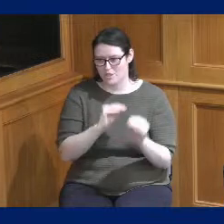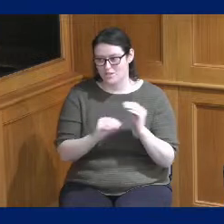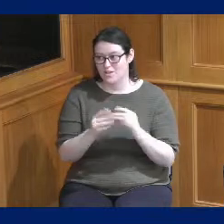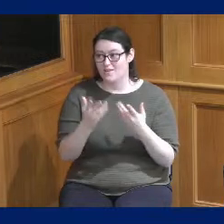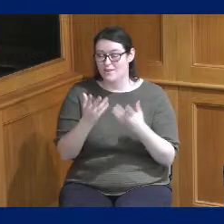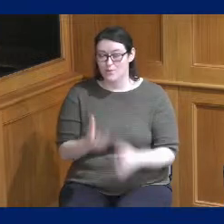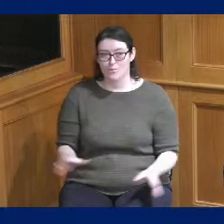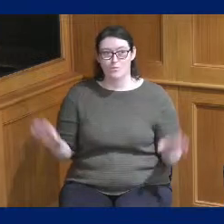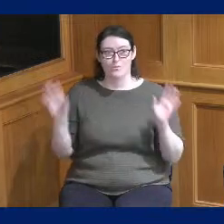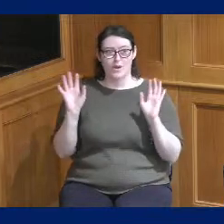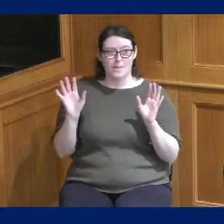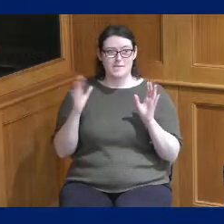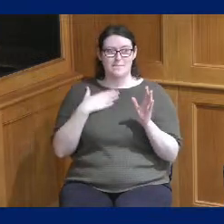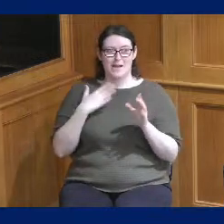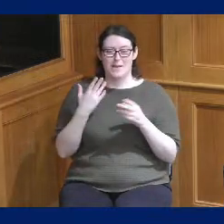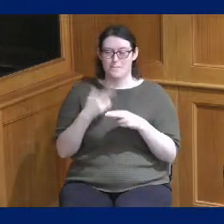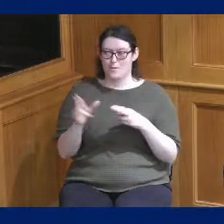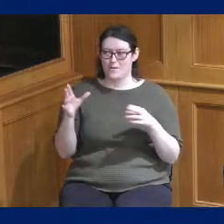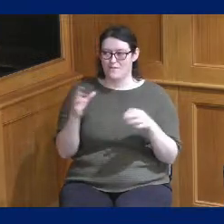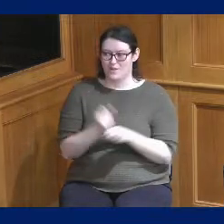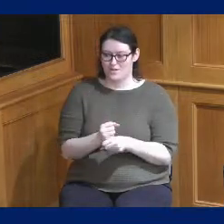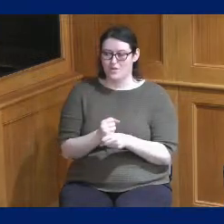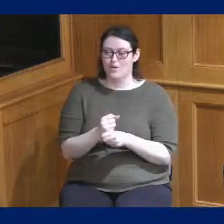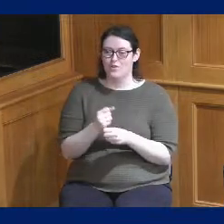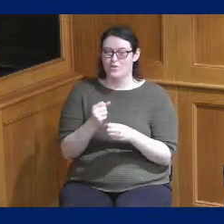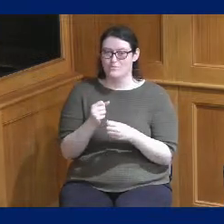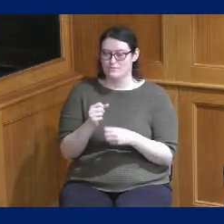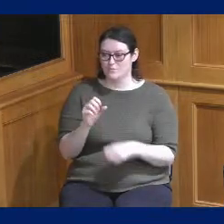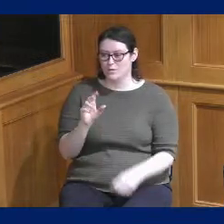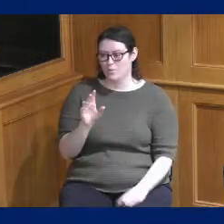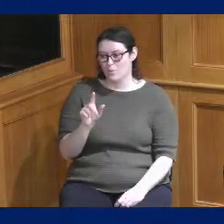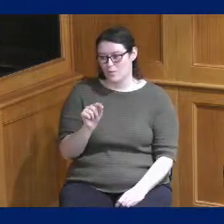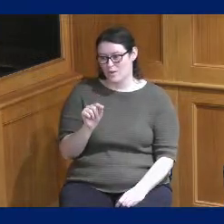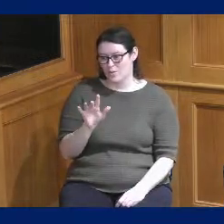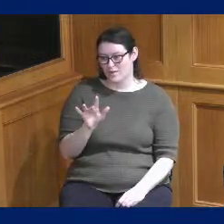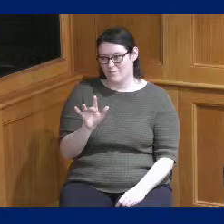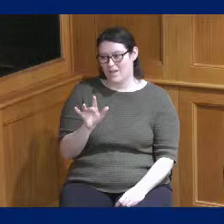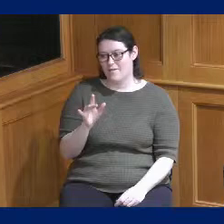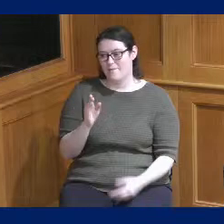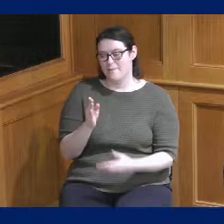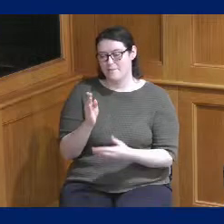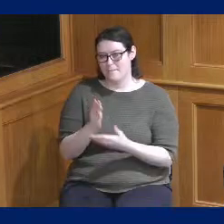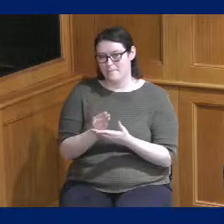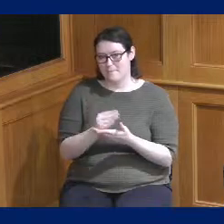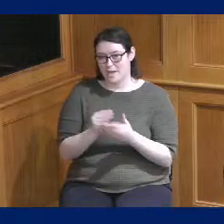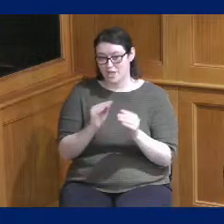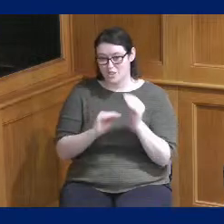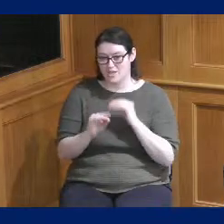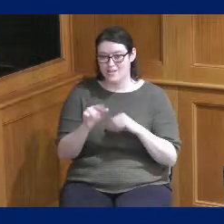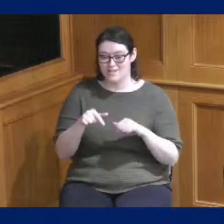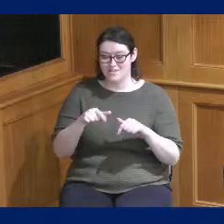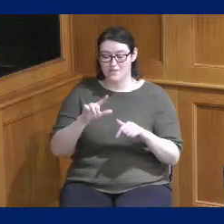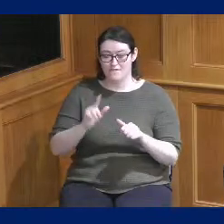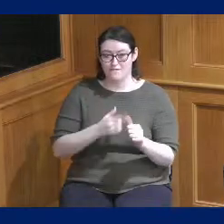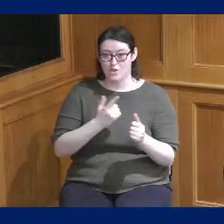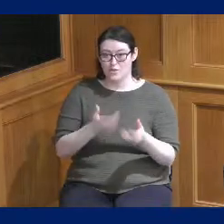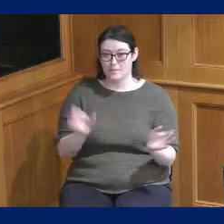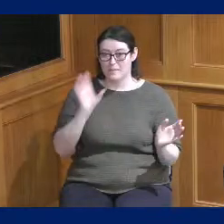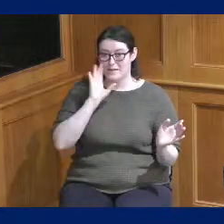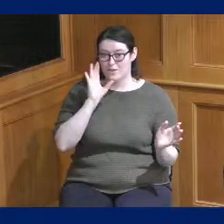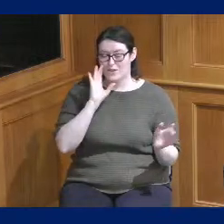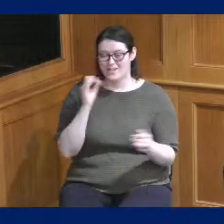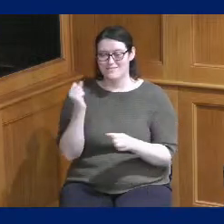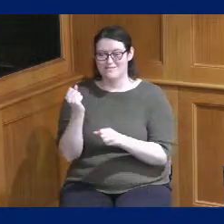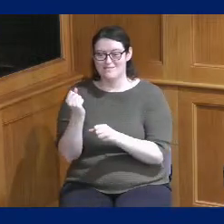up my brief overview of the 2025 budget. This is our first public hearing. Our next public hearing is Tuesday,